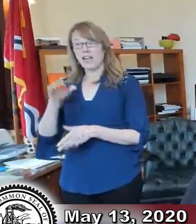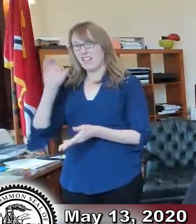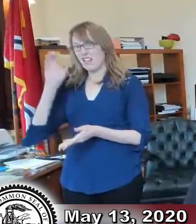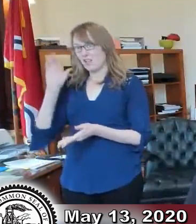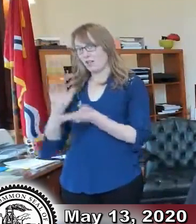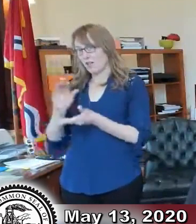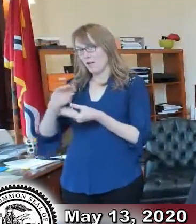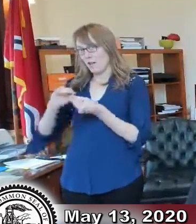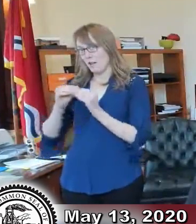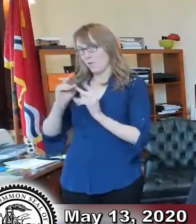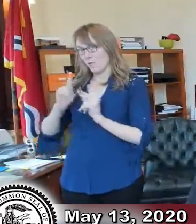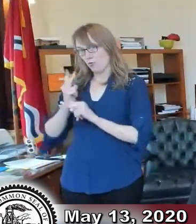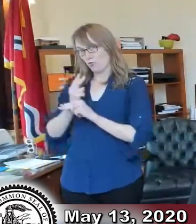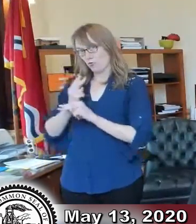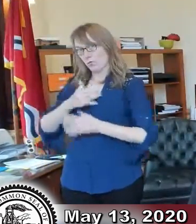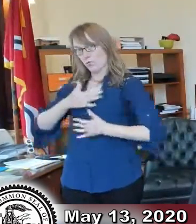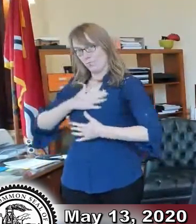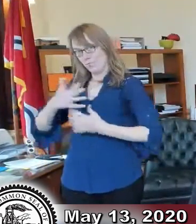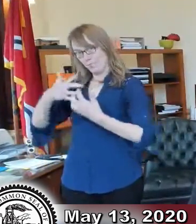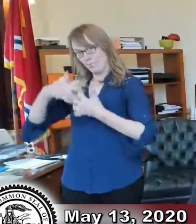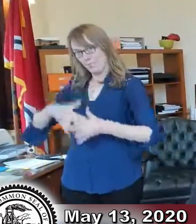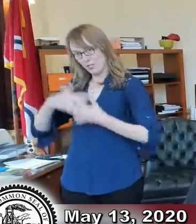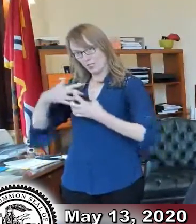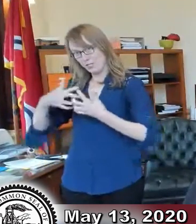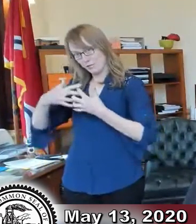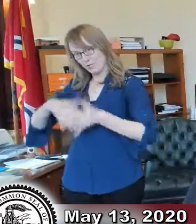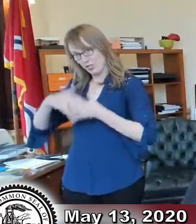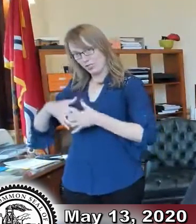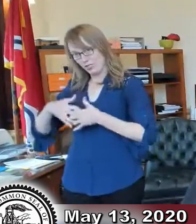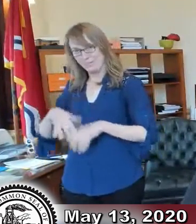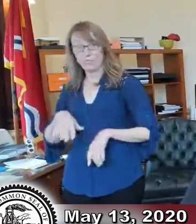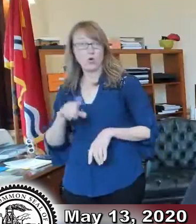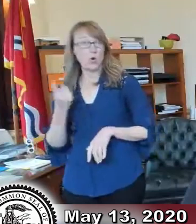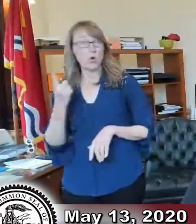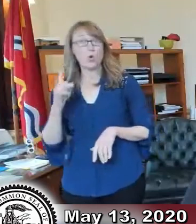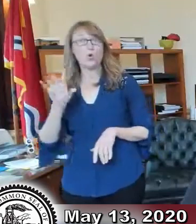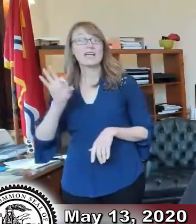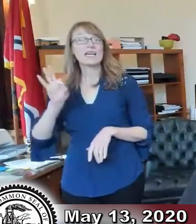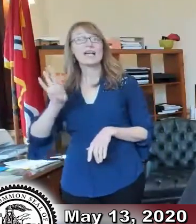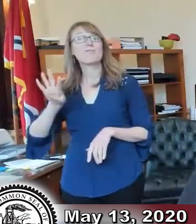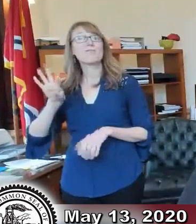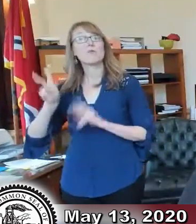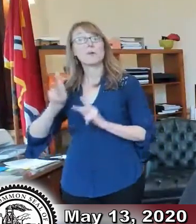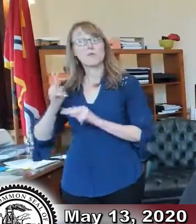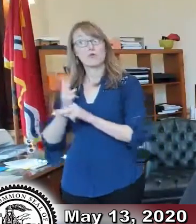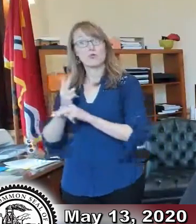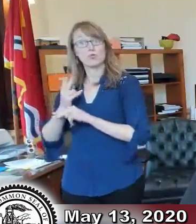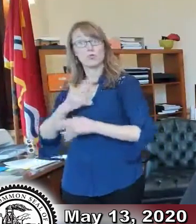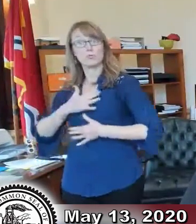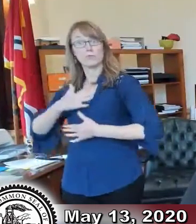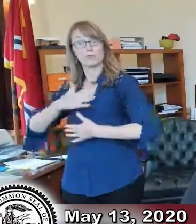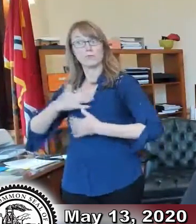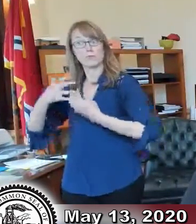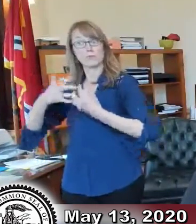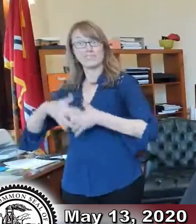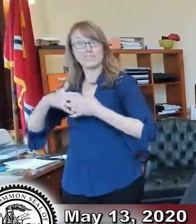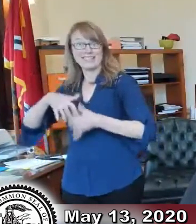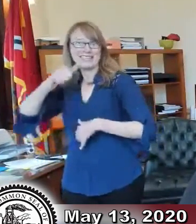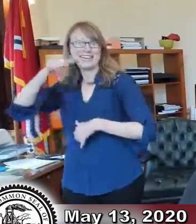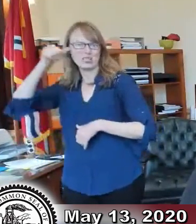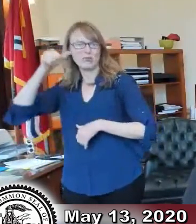ill people are. Only 94 people, this is yesterday's number, on ventilators. So we